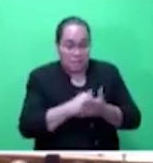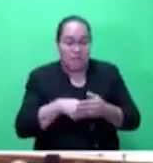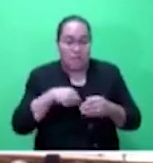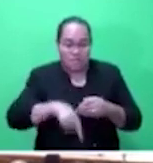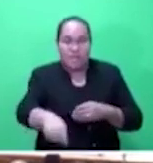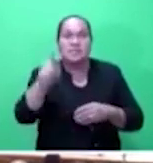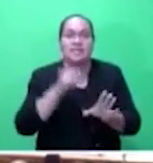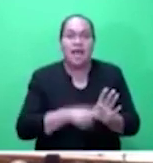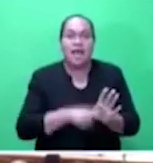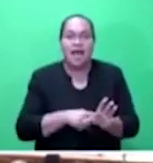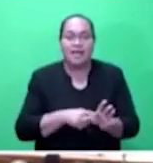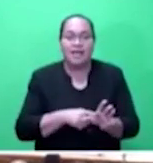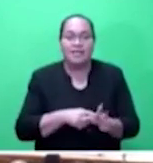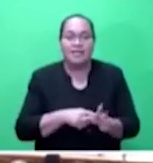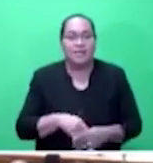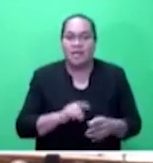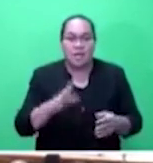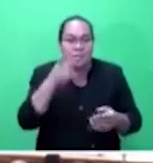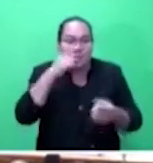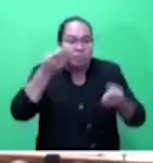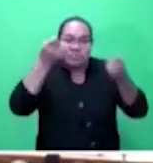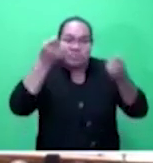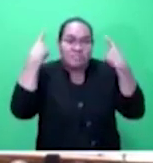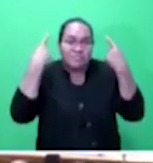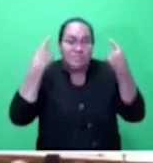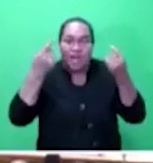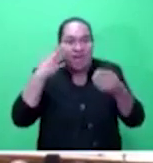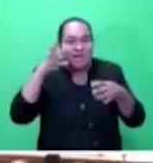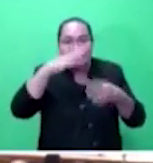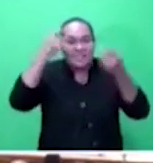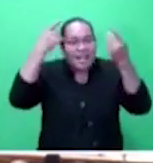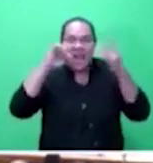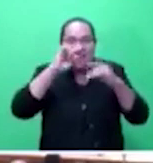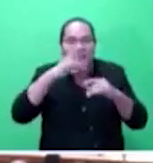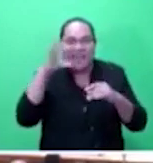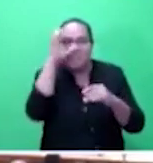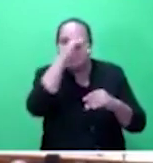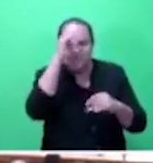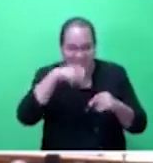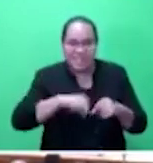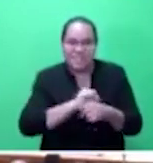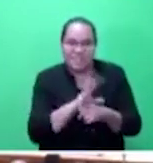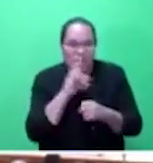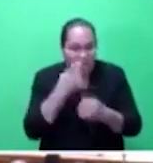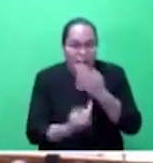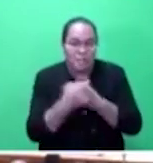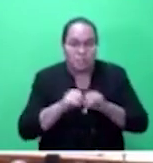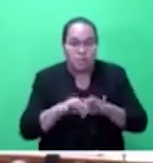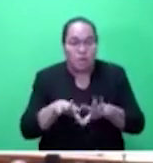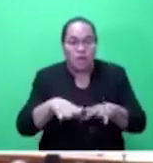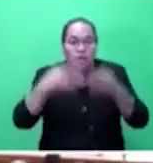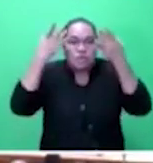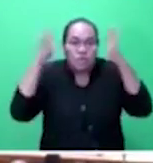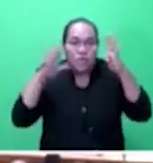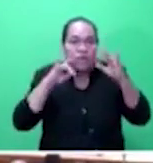financial year. Just like no one could predict this global pandemic or just how far-reaching and devastating it could be,